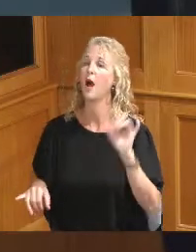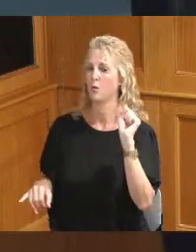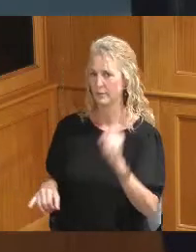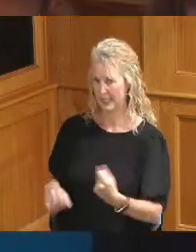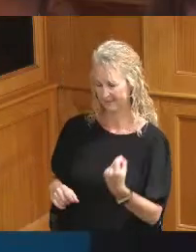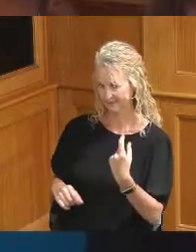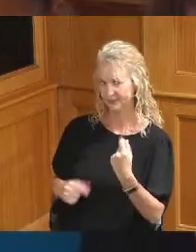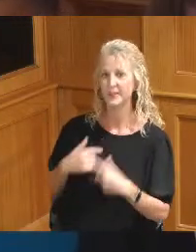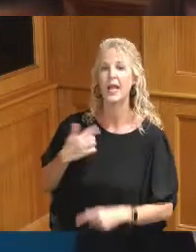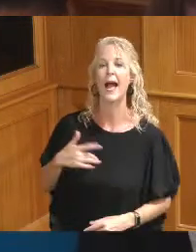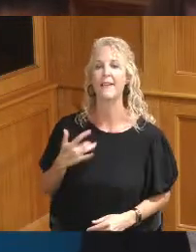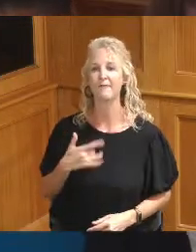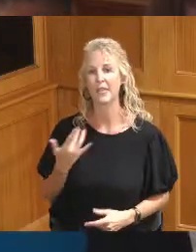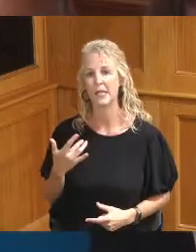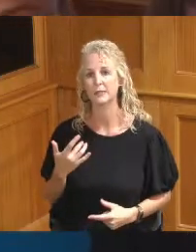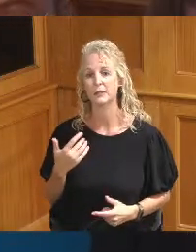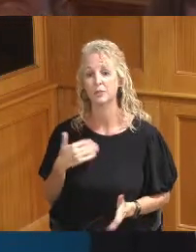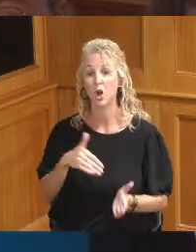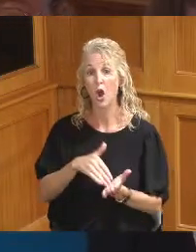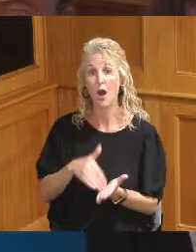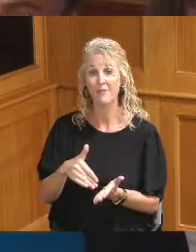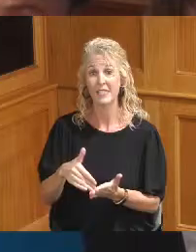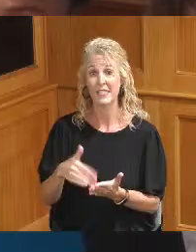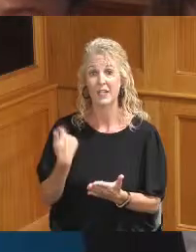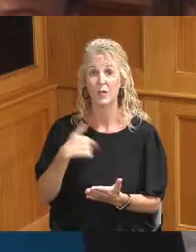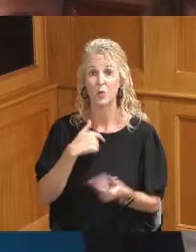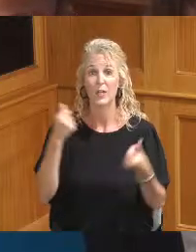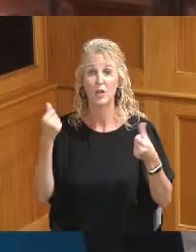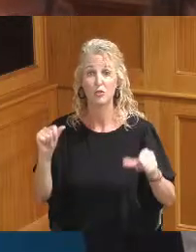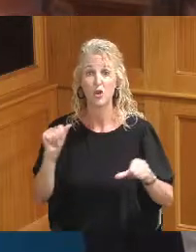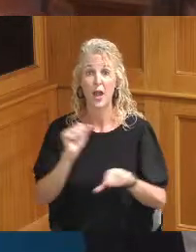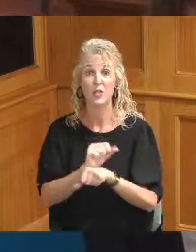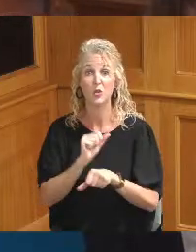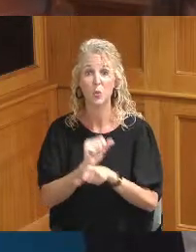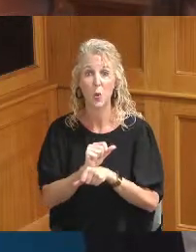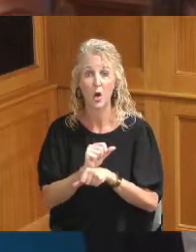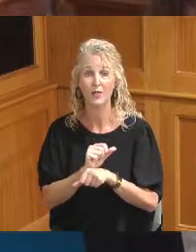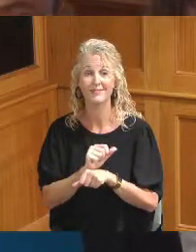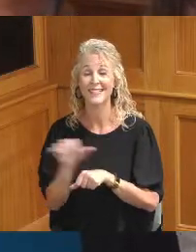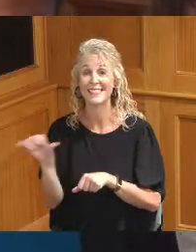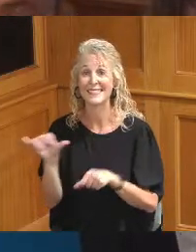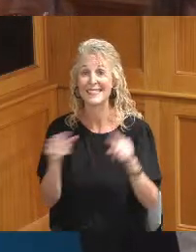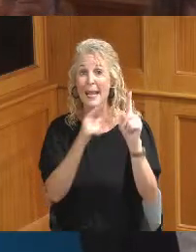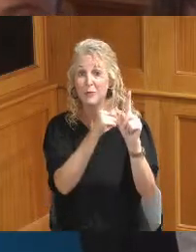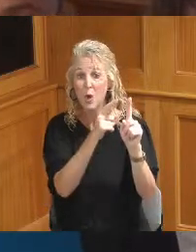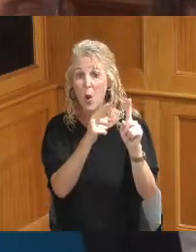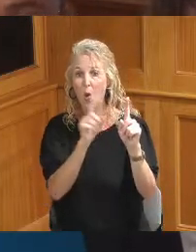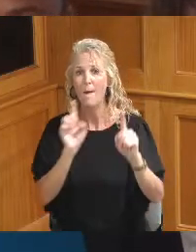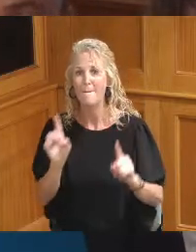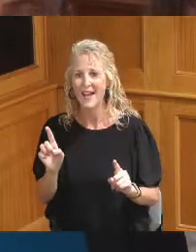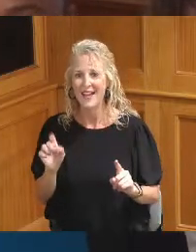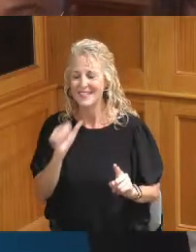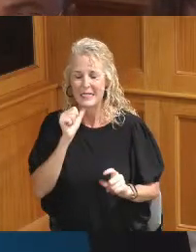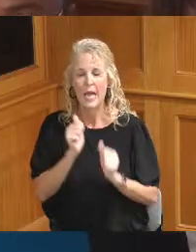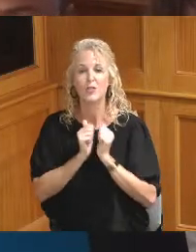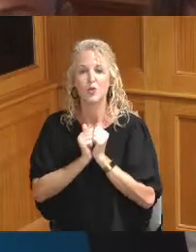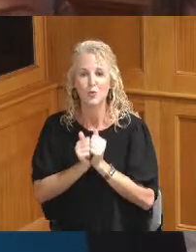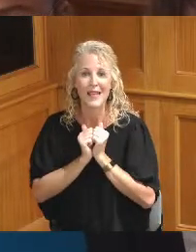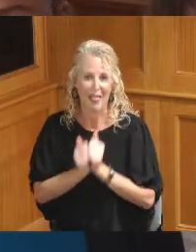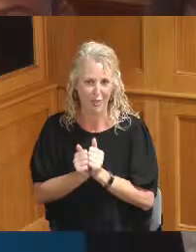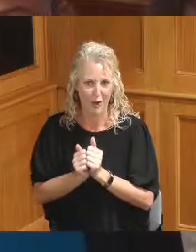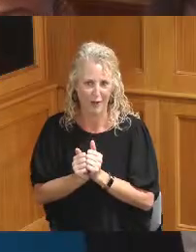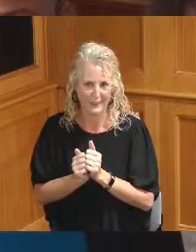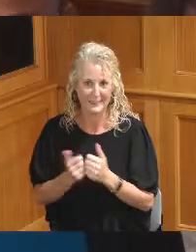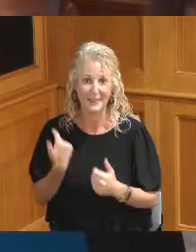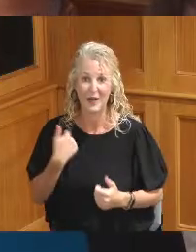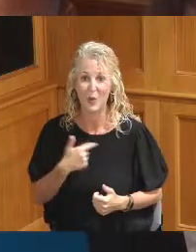I feel like a lot of times we're all trying to work towards the same goal, but not together. And youth often, like I